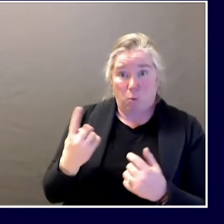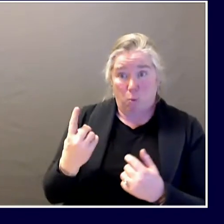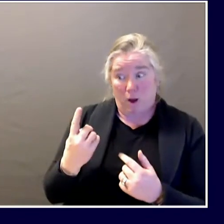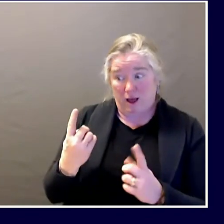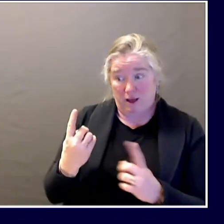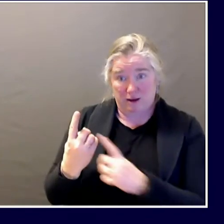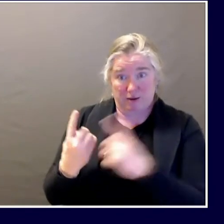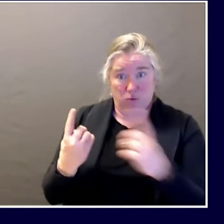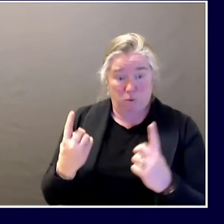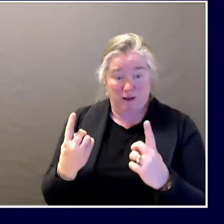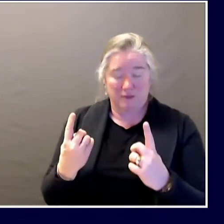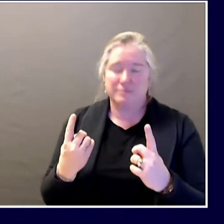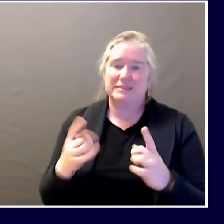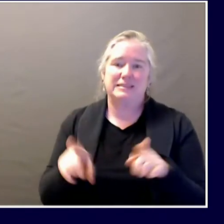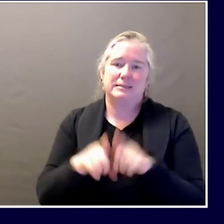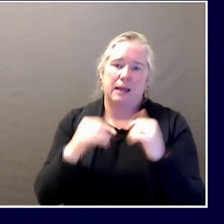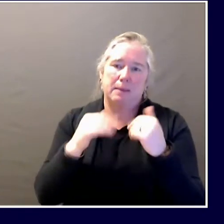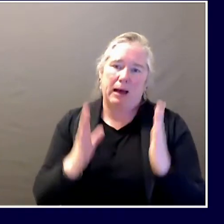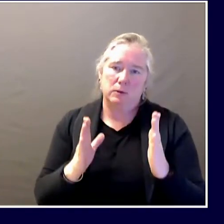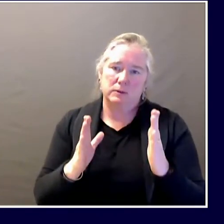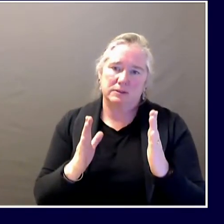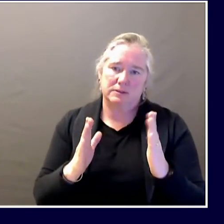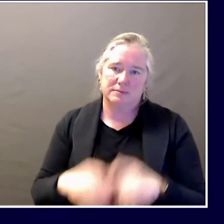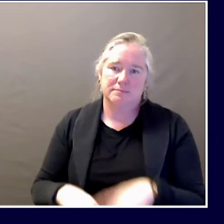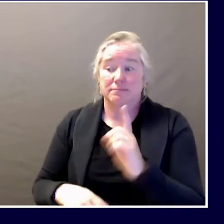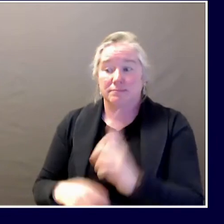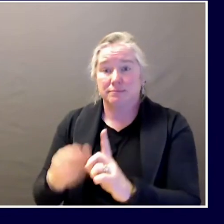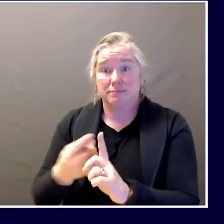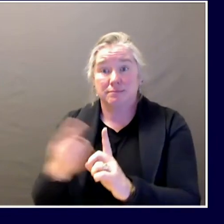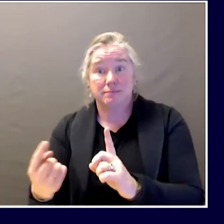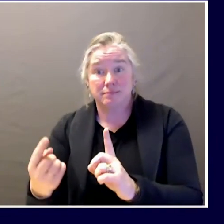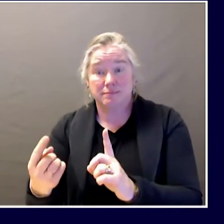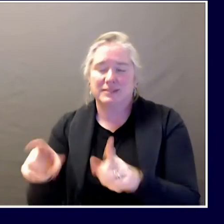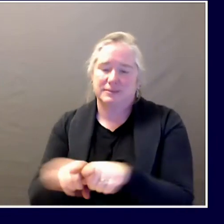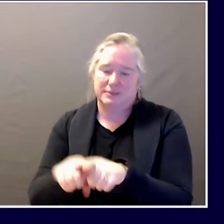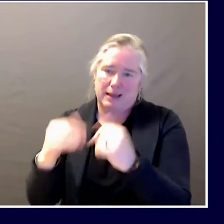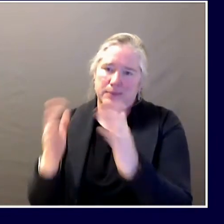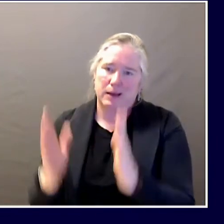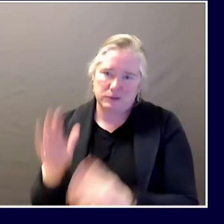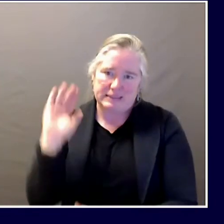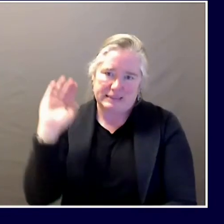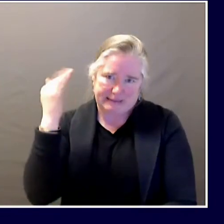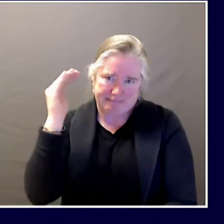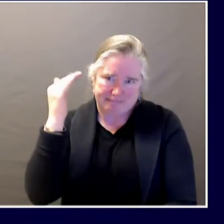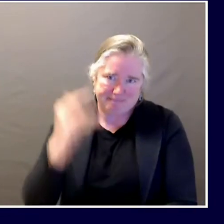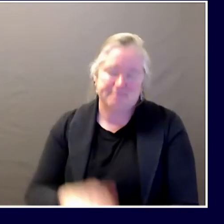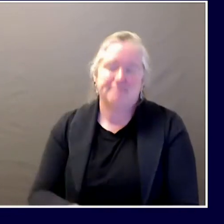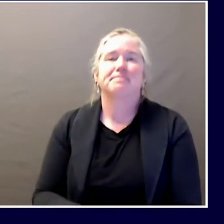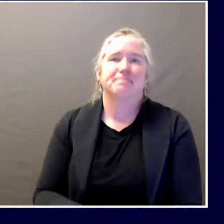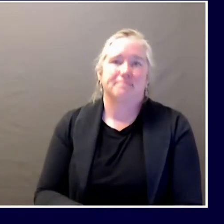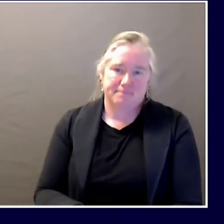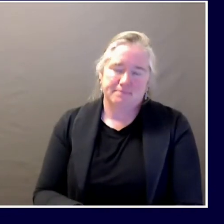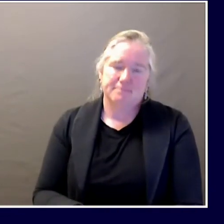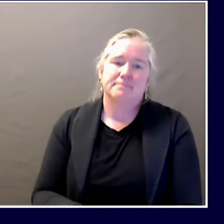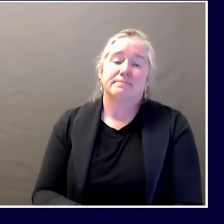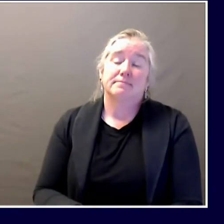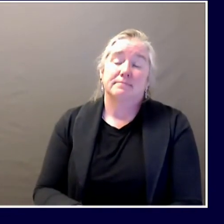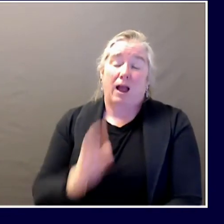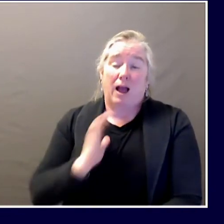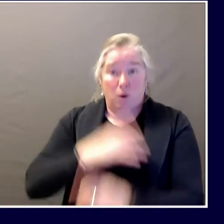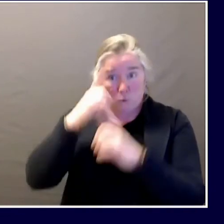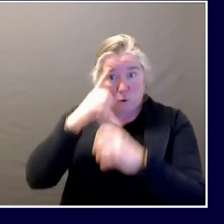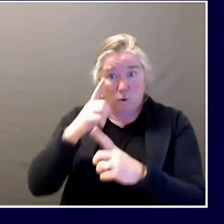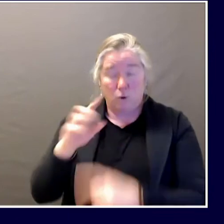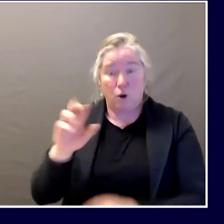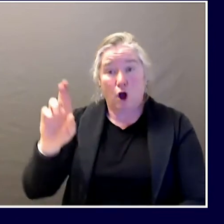If vaccination rates continue to increase, the goal there is to try to drive down that R number